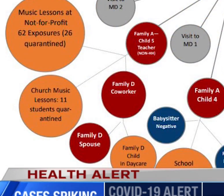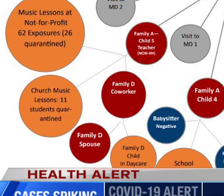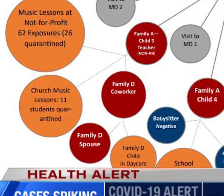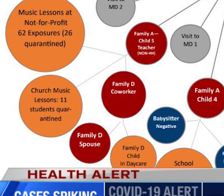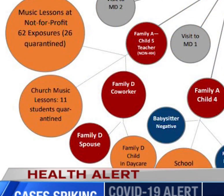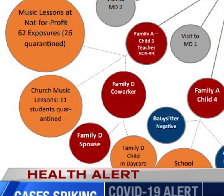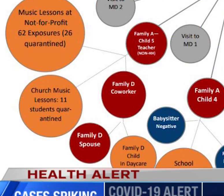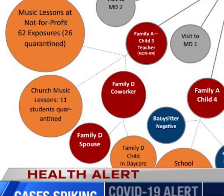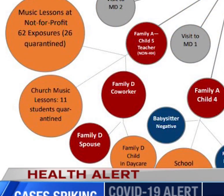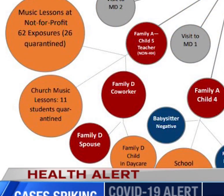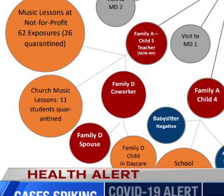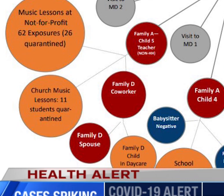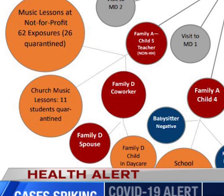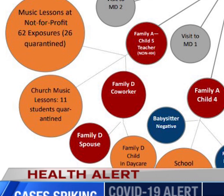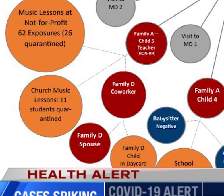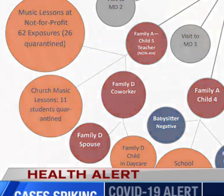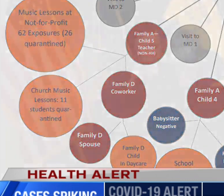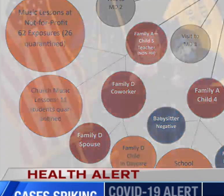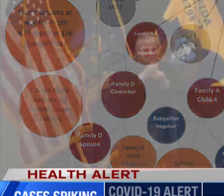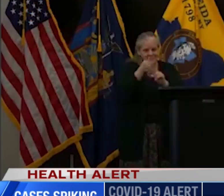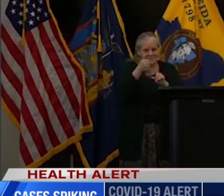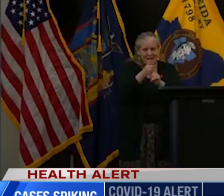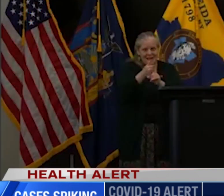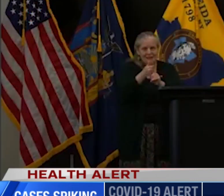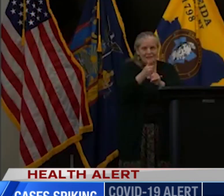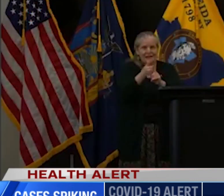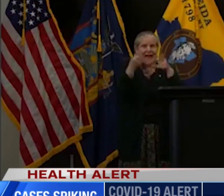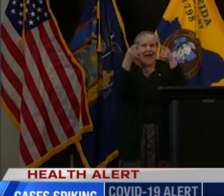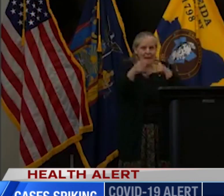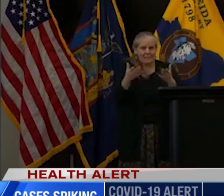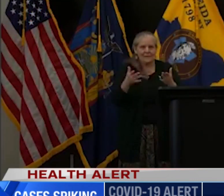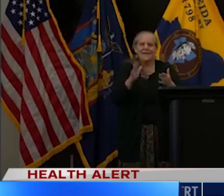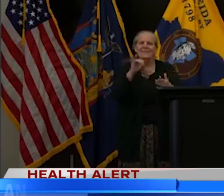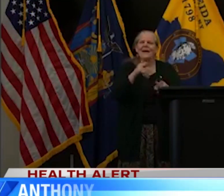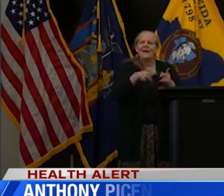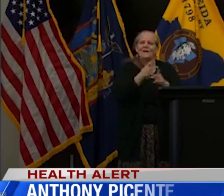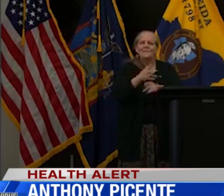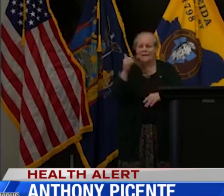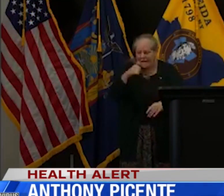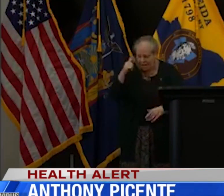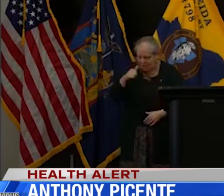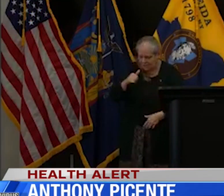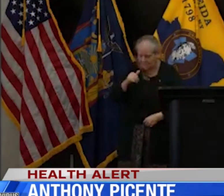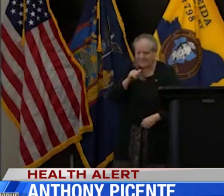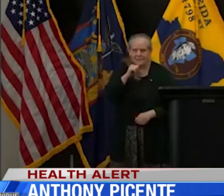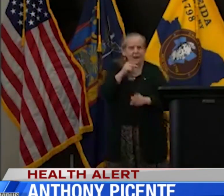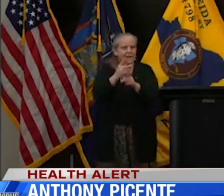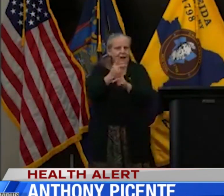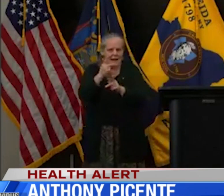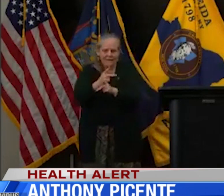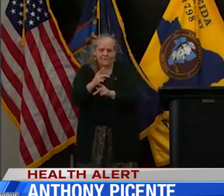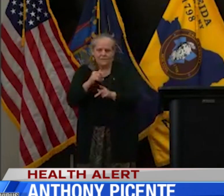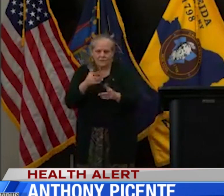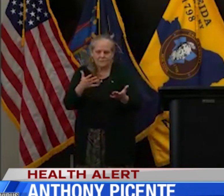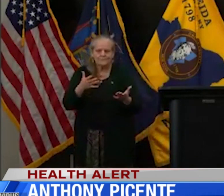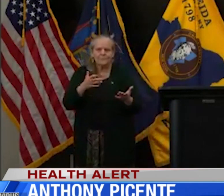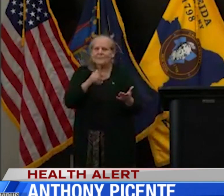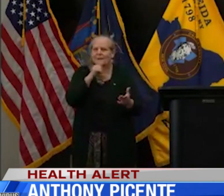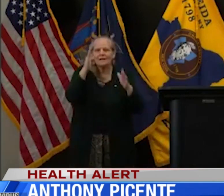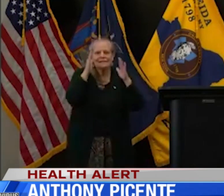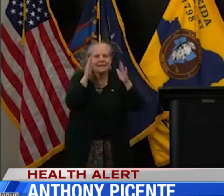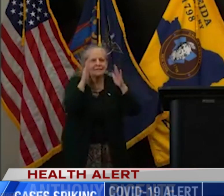hosting a birthday party, and taking a bus trip. It's that type of carelessness, it's that type of negligence